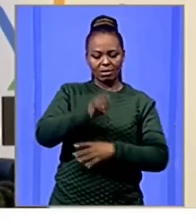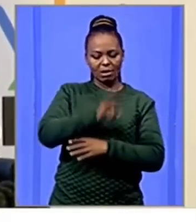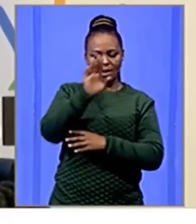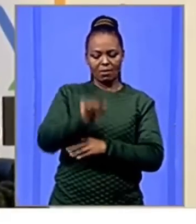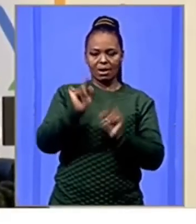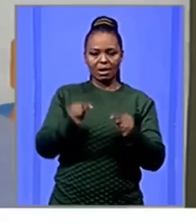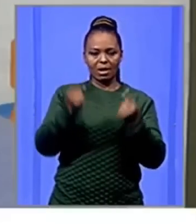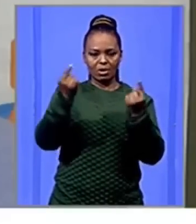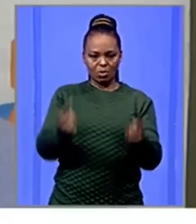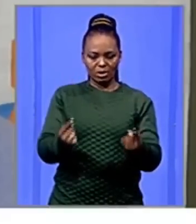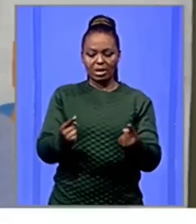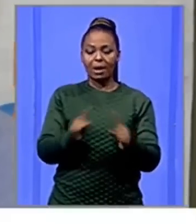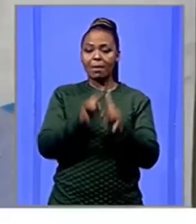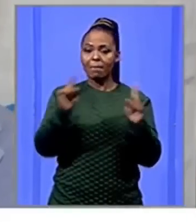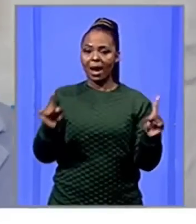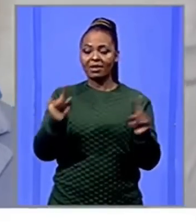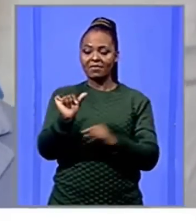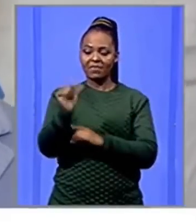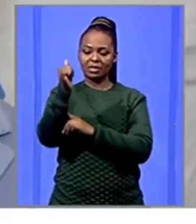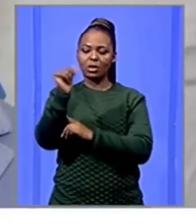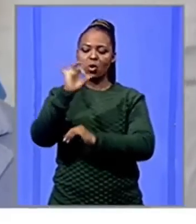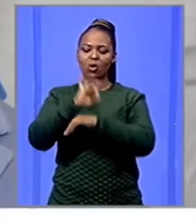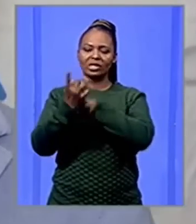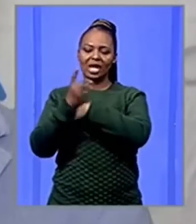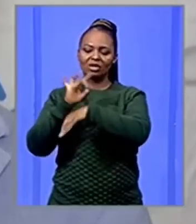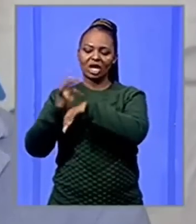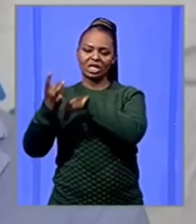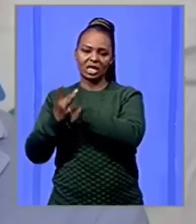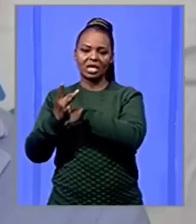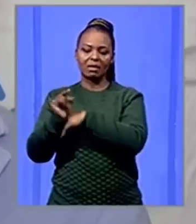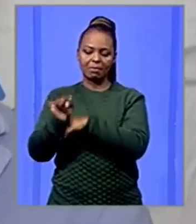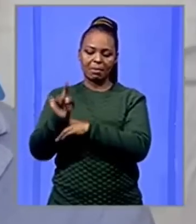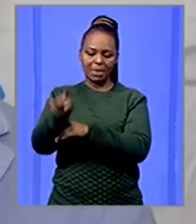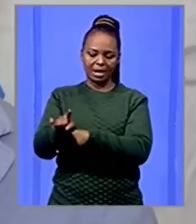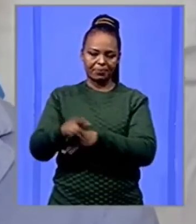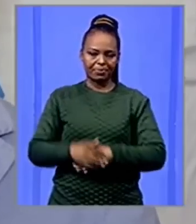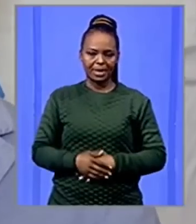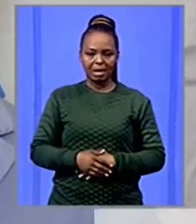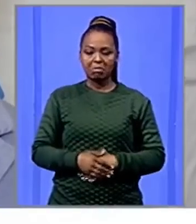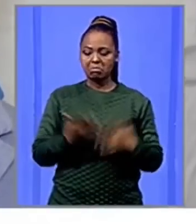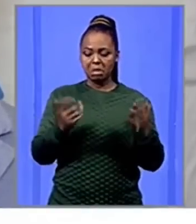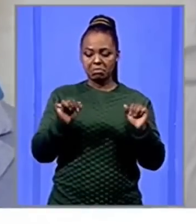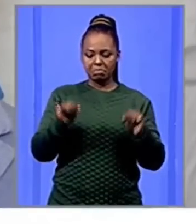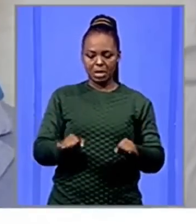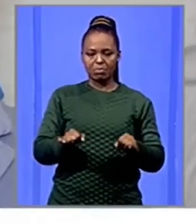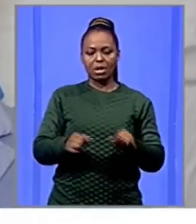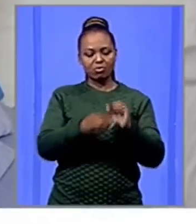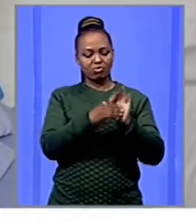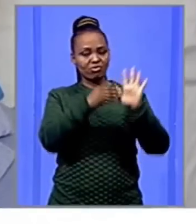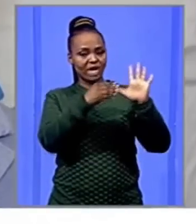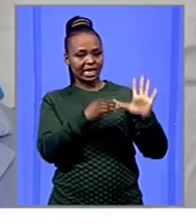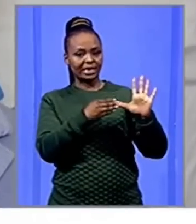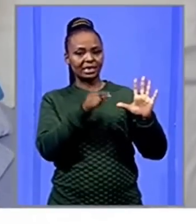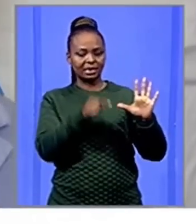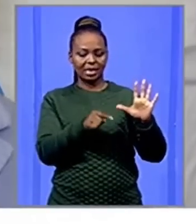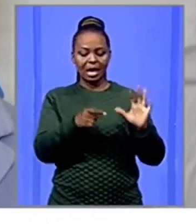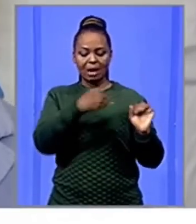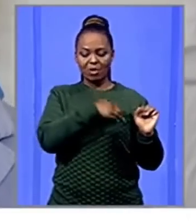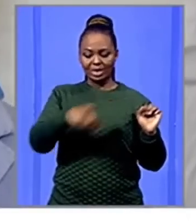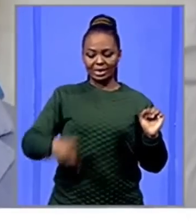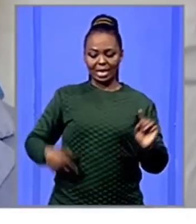take place. When the two presidents agreed that there will be a format for BRICS, that President Putin would not be